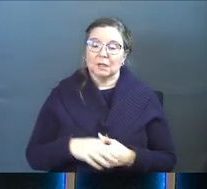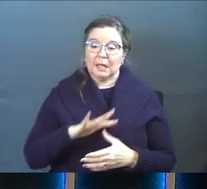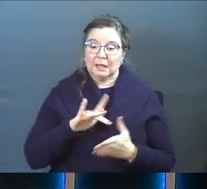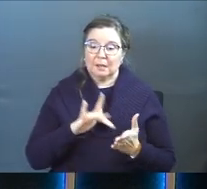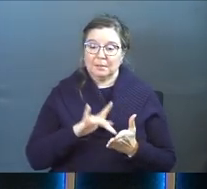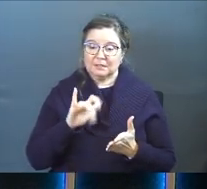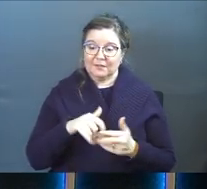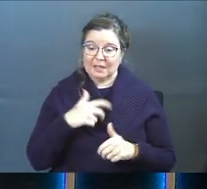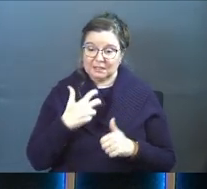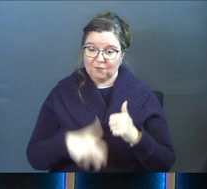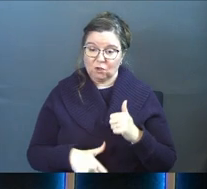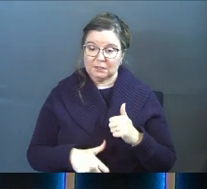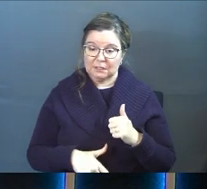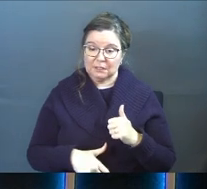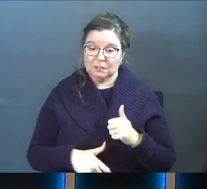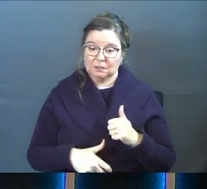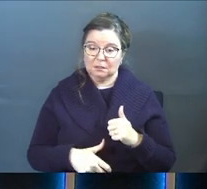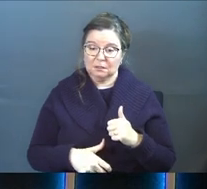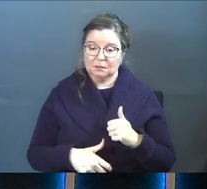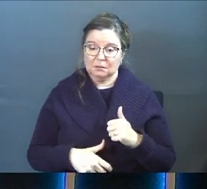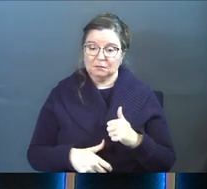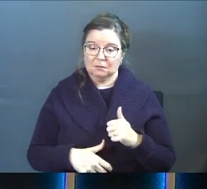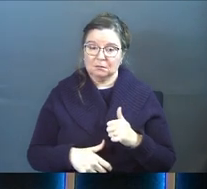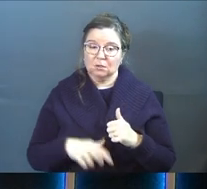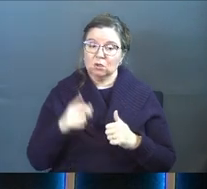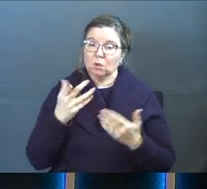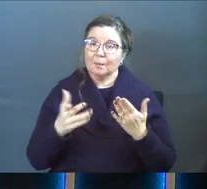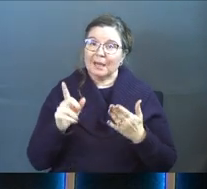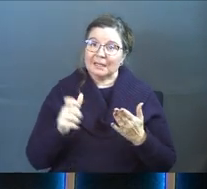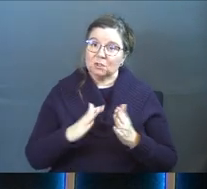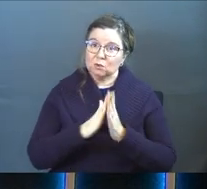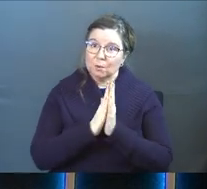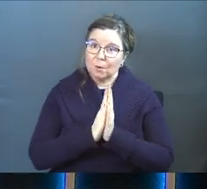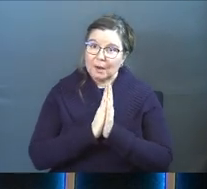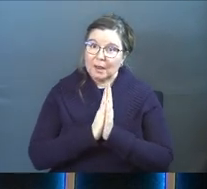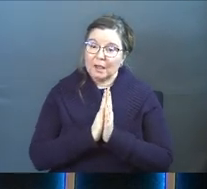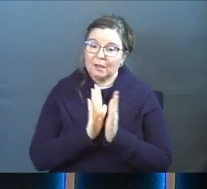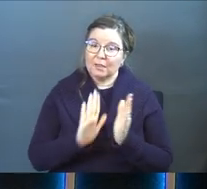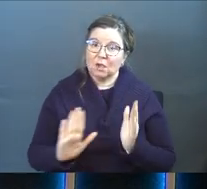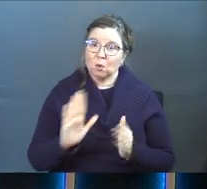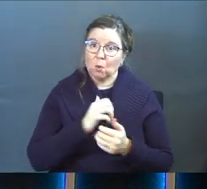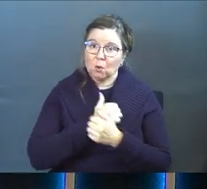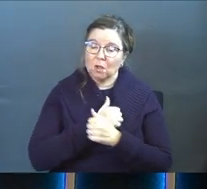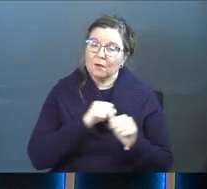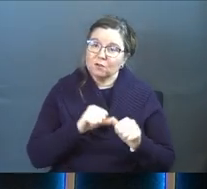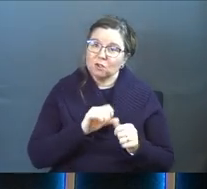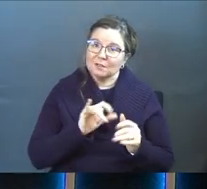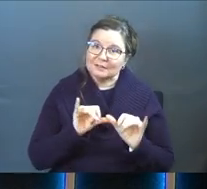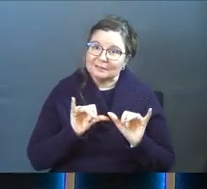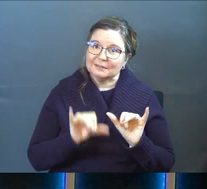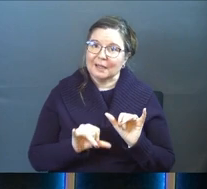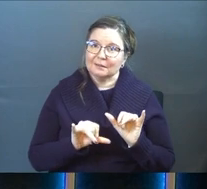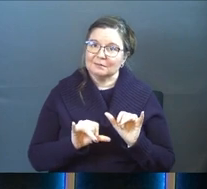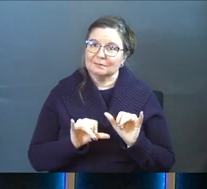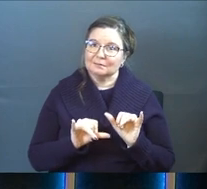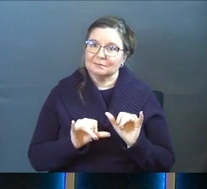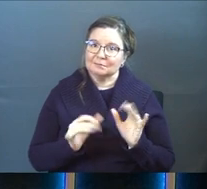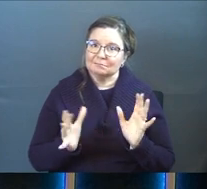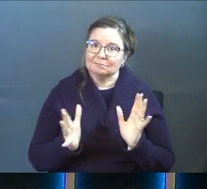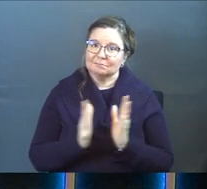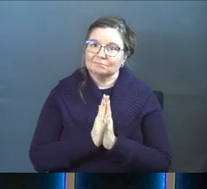And in the midst of that difficulty, you might need to pray that your love could stick by the grace of God.